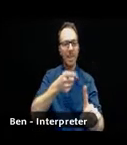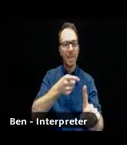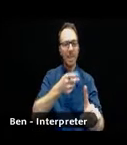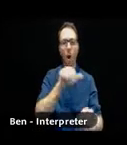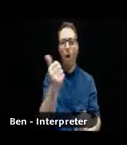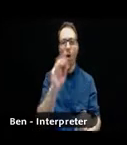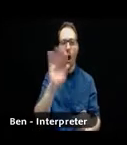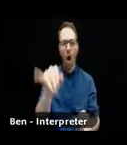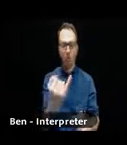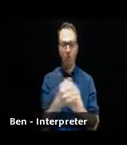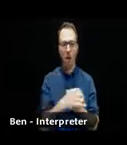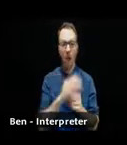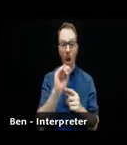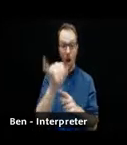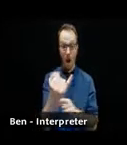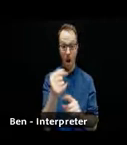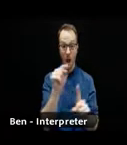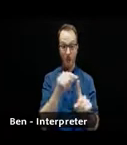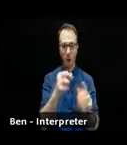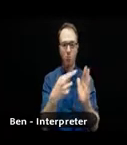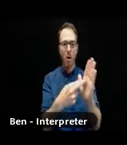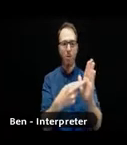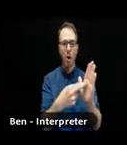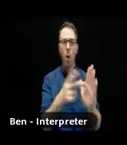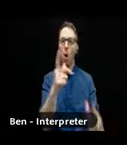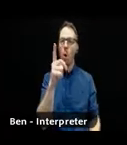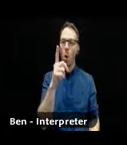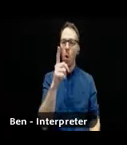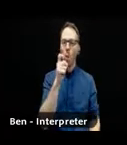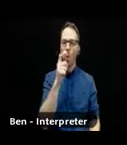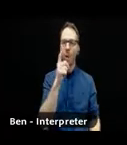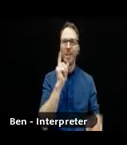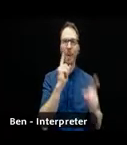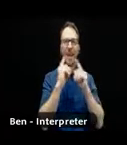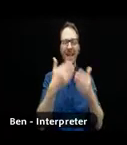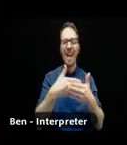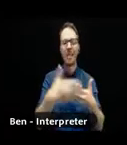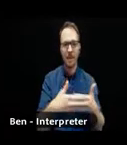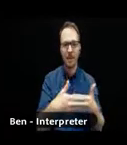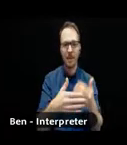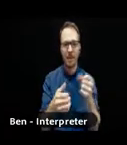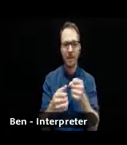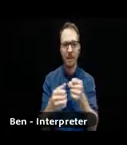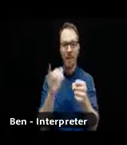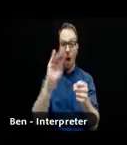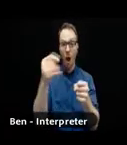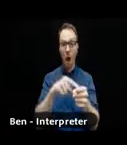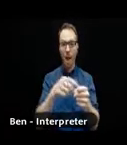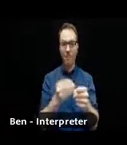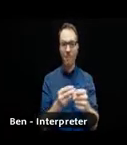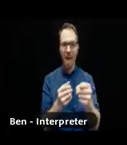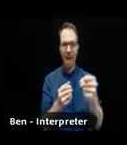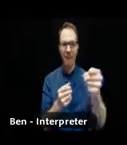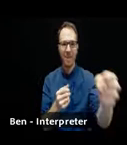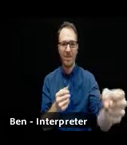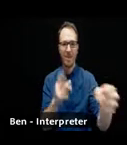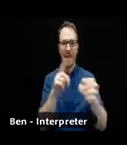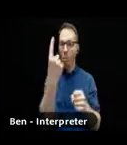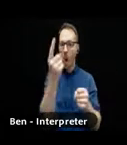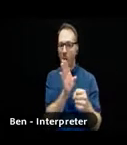that an object is representing who is speaking next. And in most circumstances, that object is passed in a singular